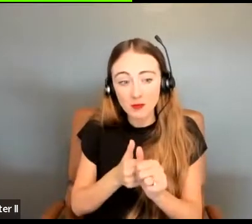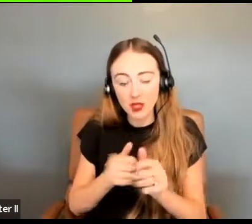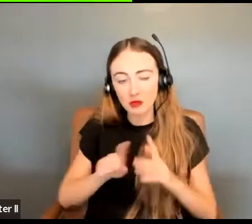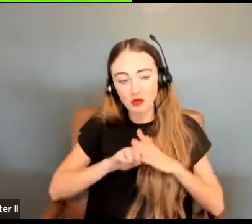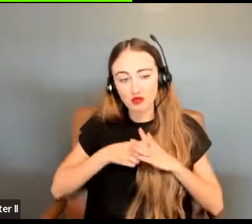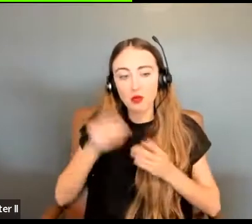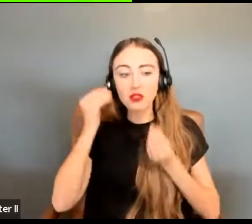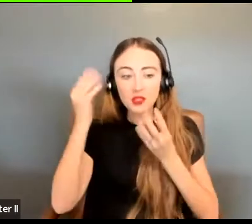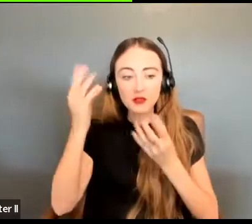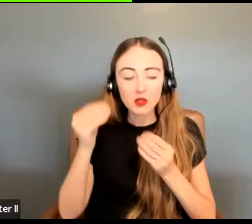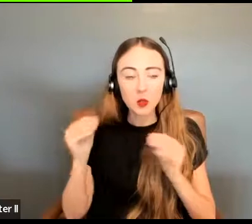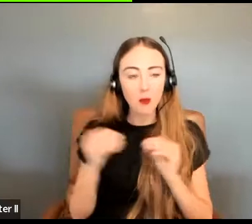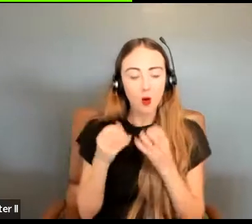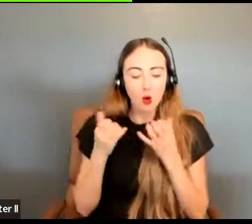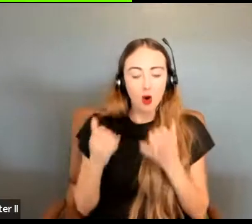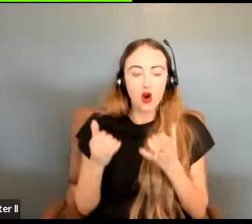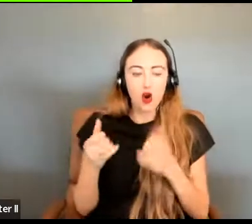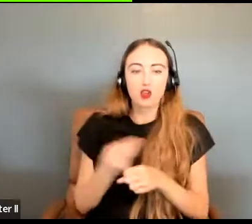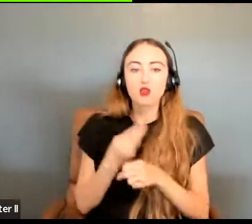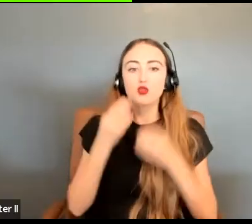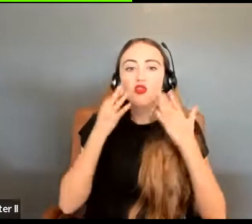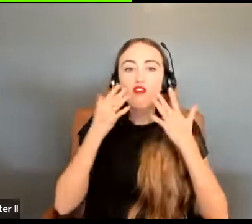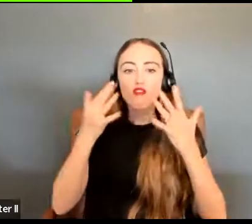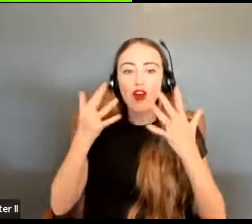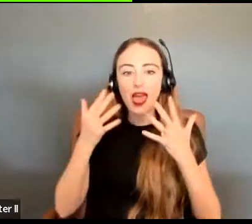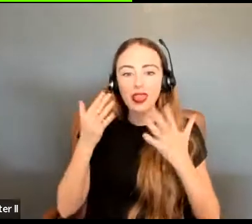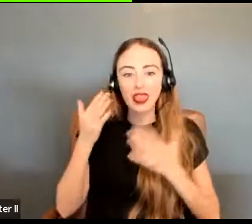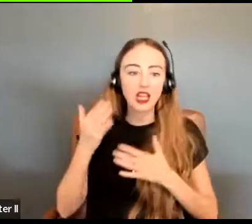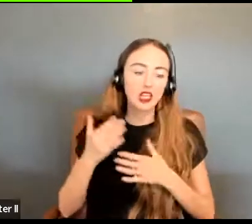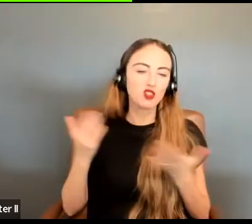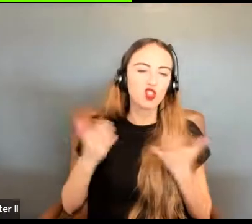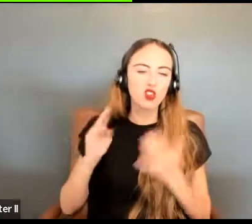information to a more current and user-friendly soil survey map.